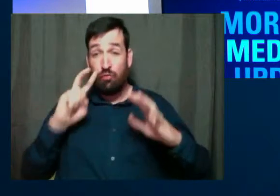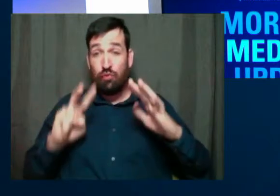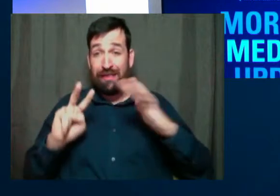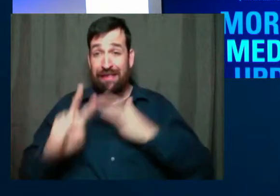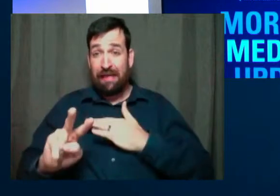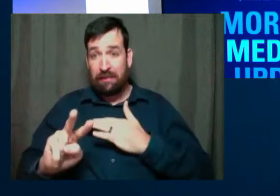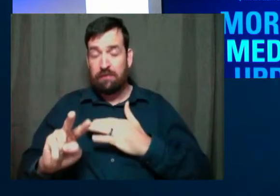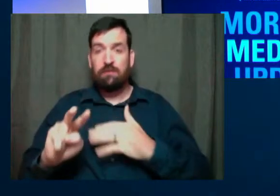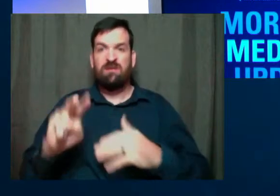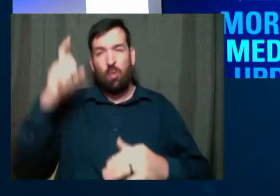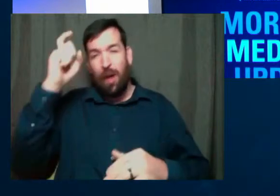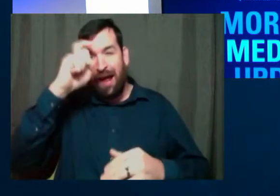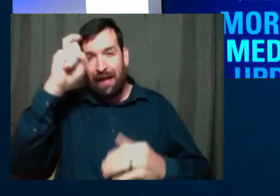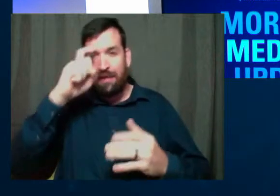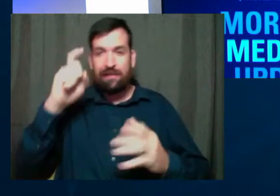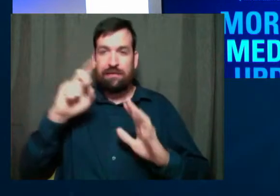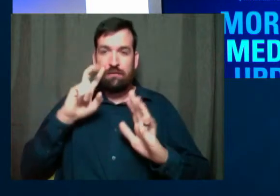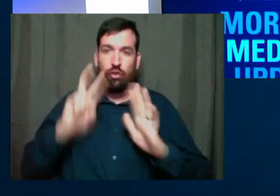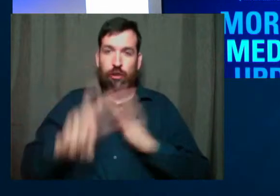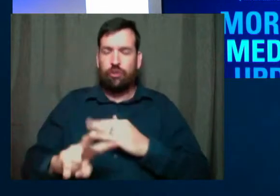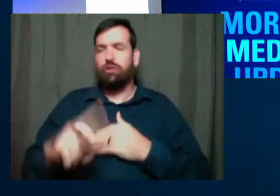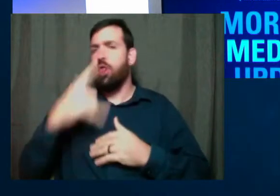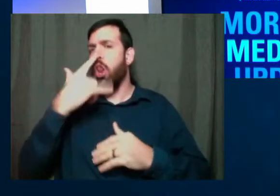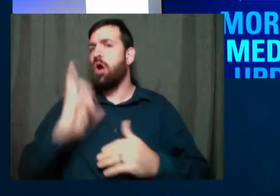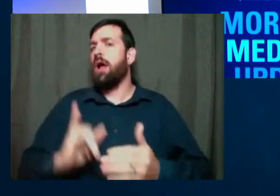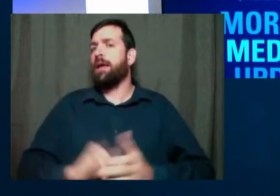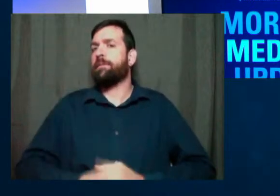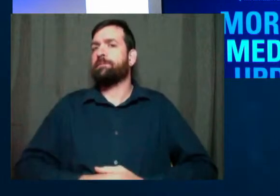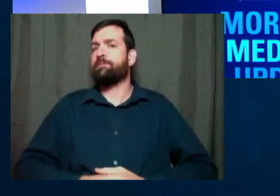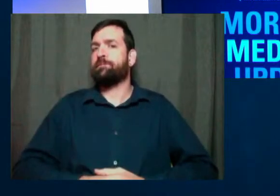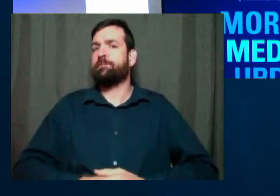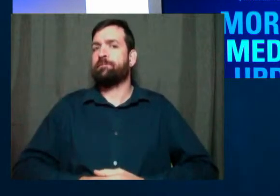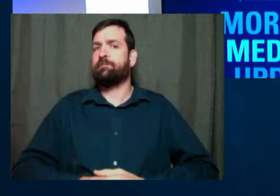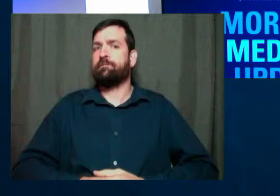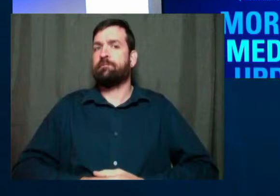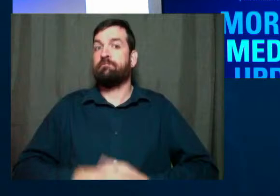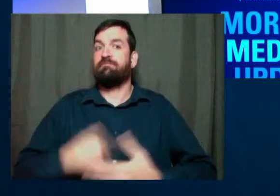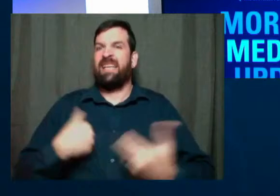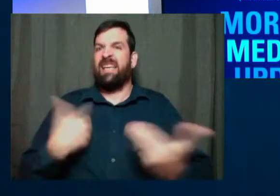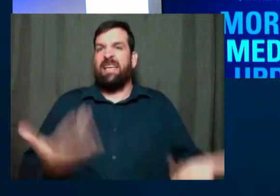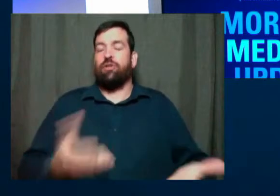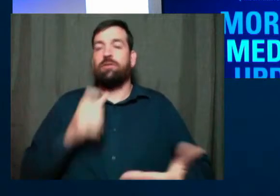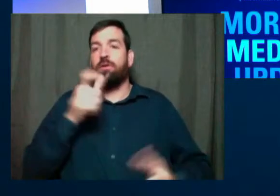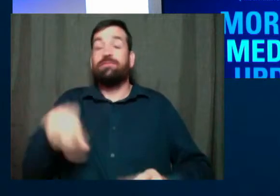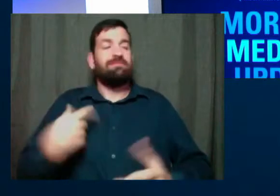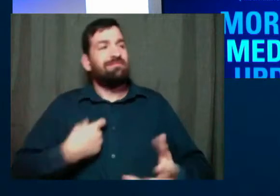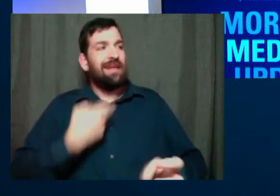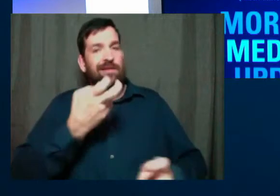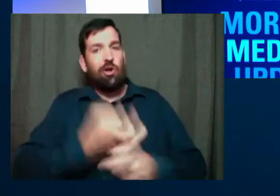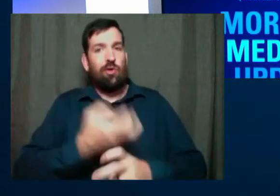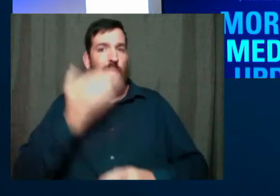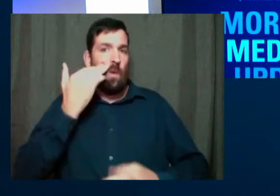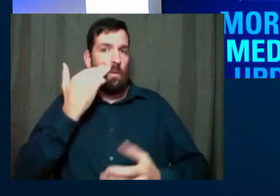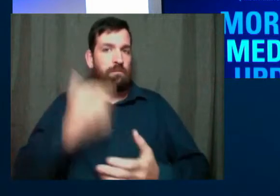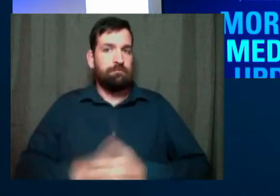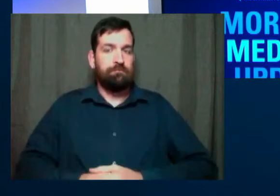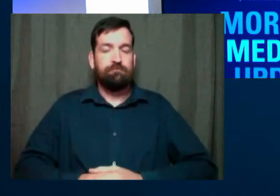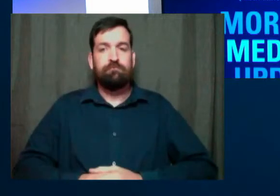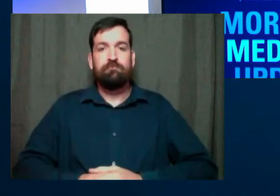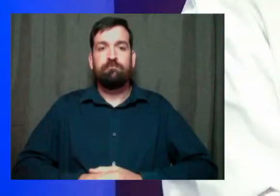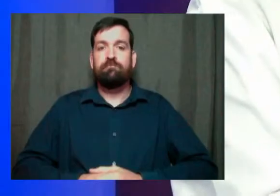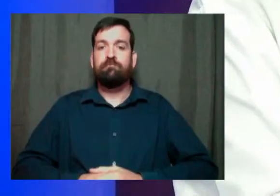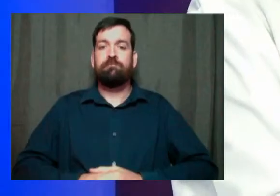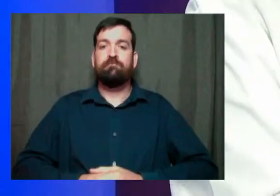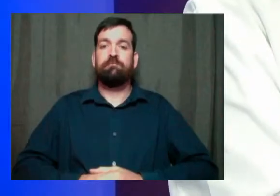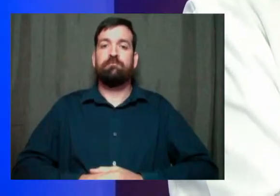prediction, what would it look like as far as this new variant coming here? I Not don't just know. I think, It's hard to know, really. I think you go anywhere from it